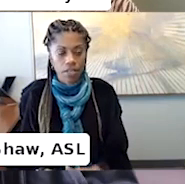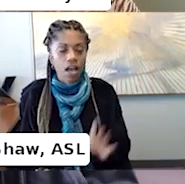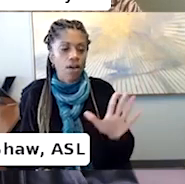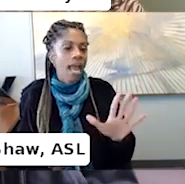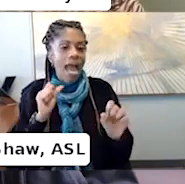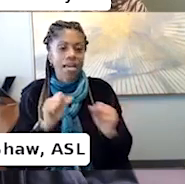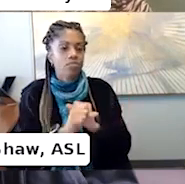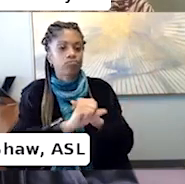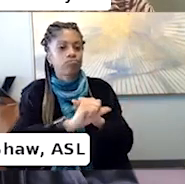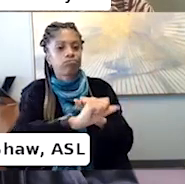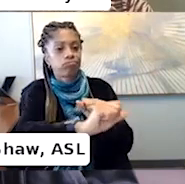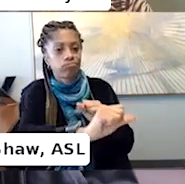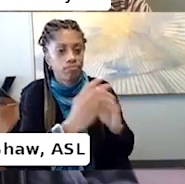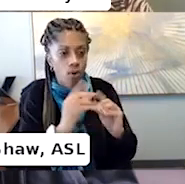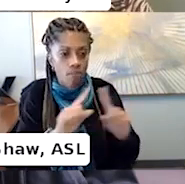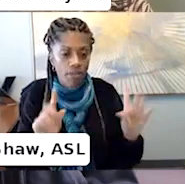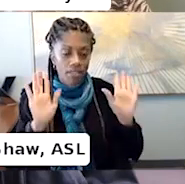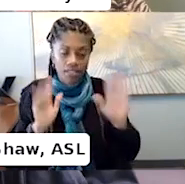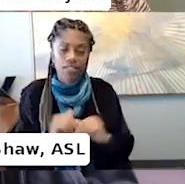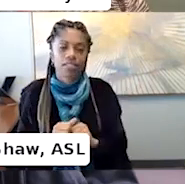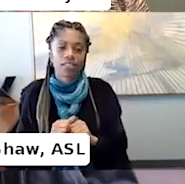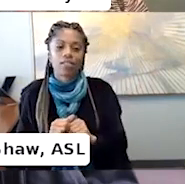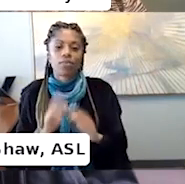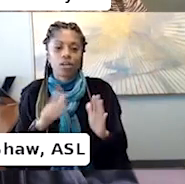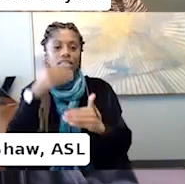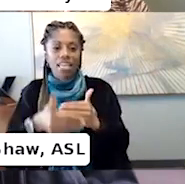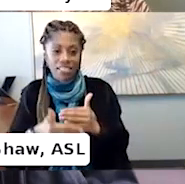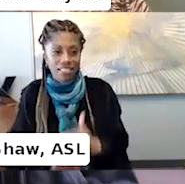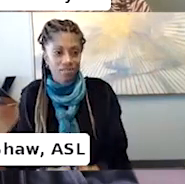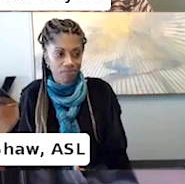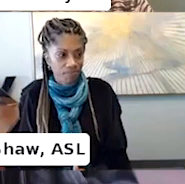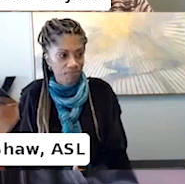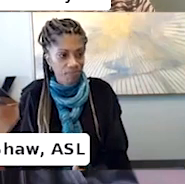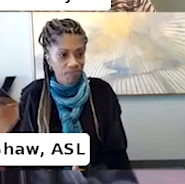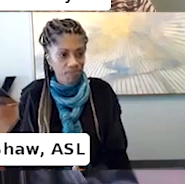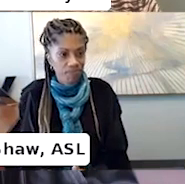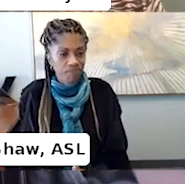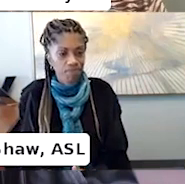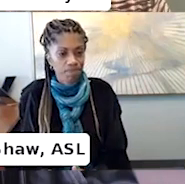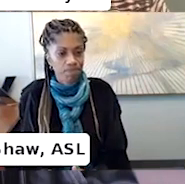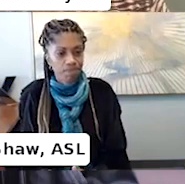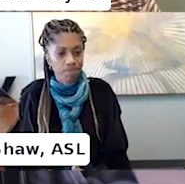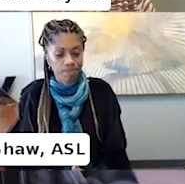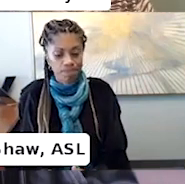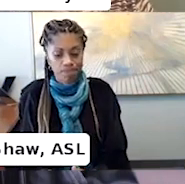tell you about Brightness in Black. I could spend the whole time, but we're going to move on. I also want to talk about how